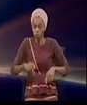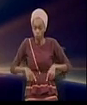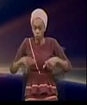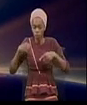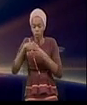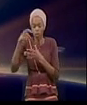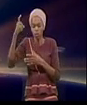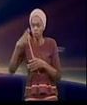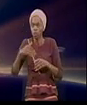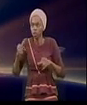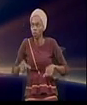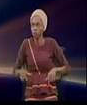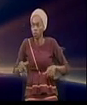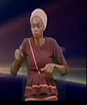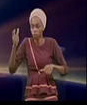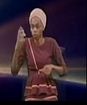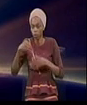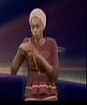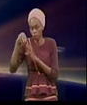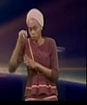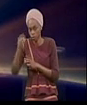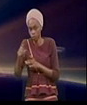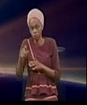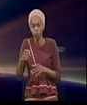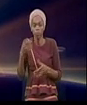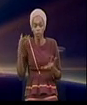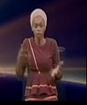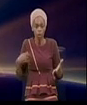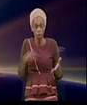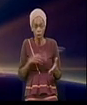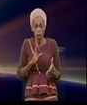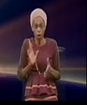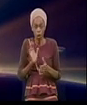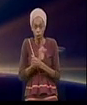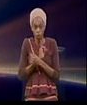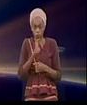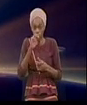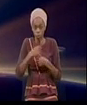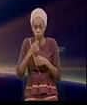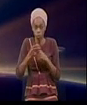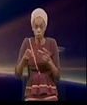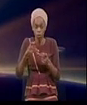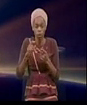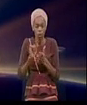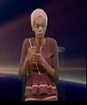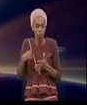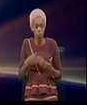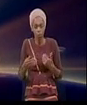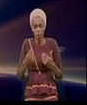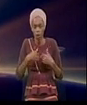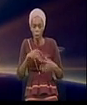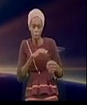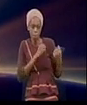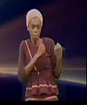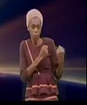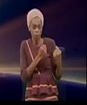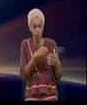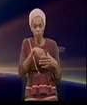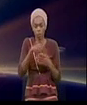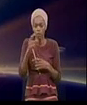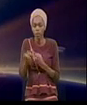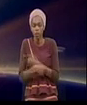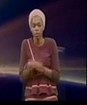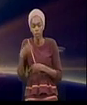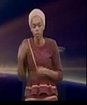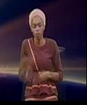him. Herein is our love made perfect, that we may have boldness in the day of judgment. Because as